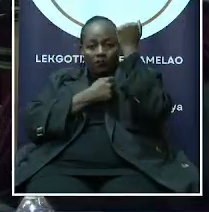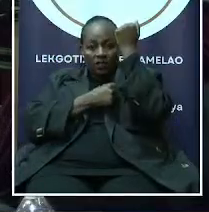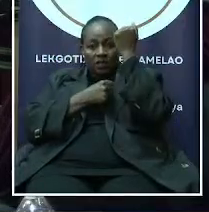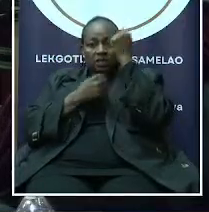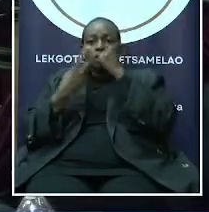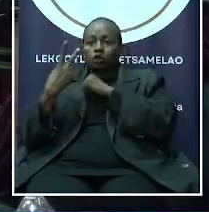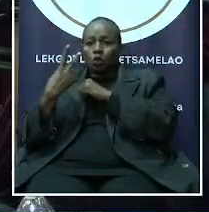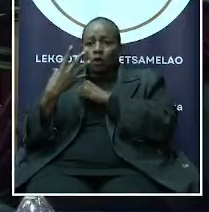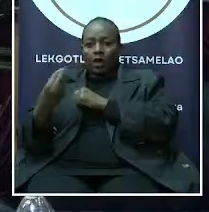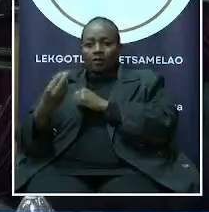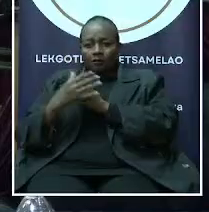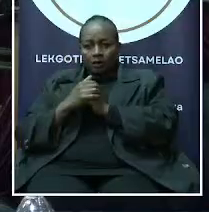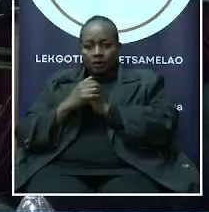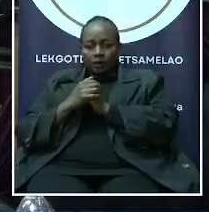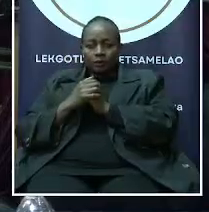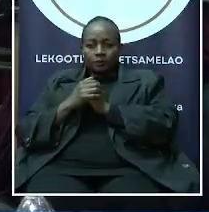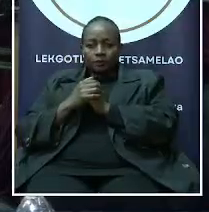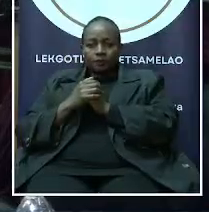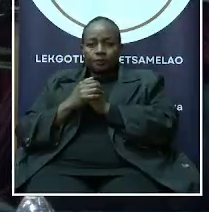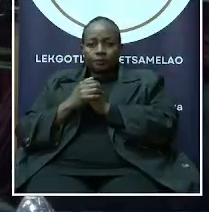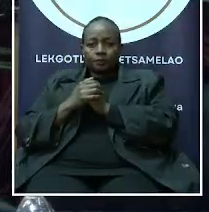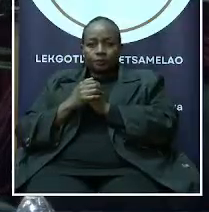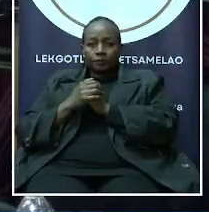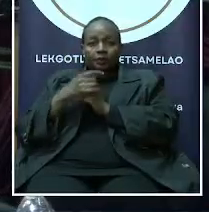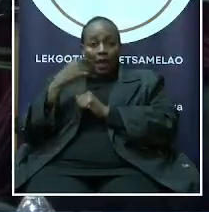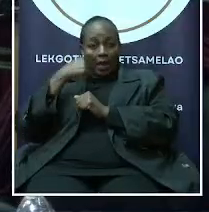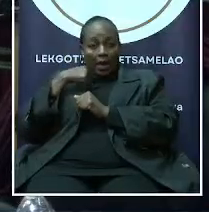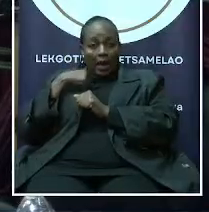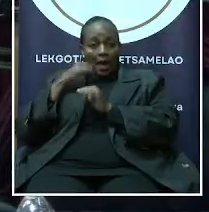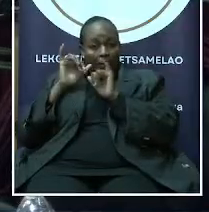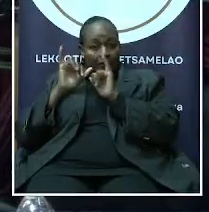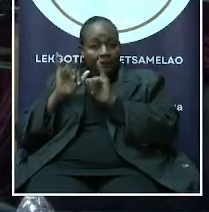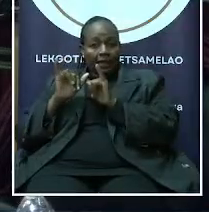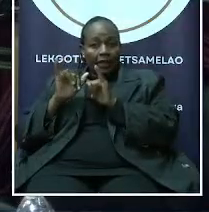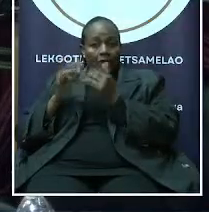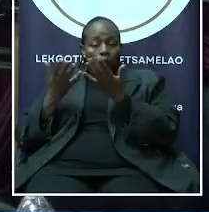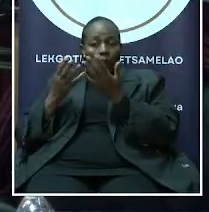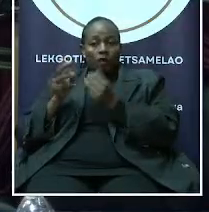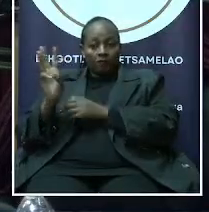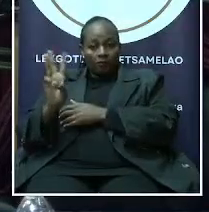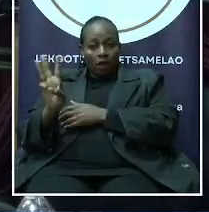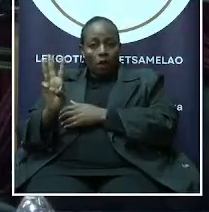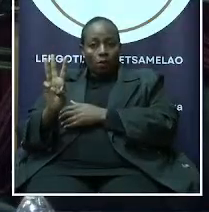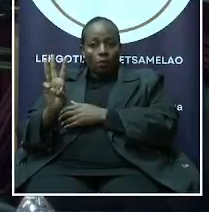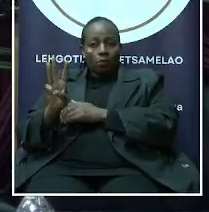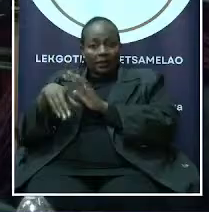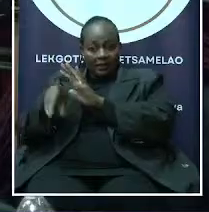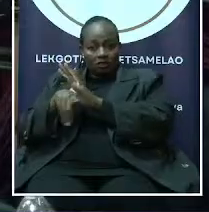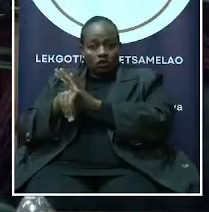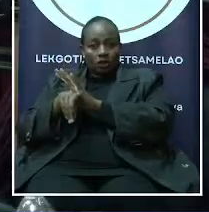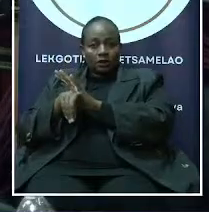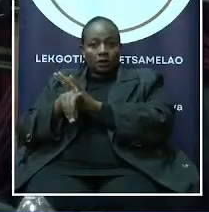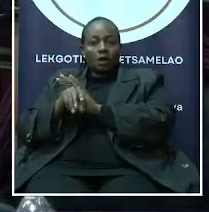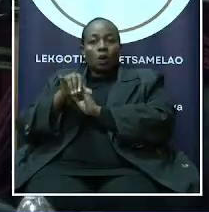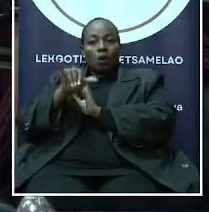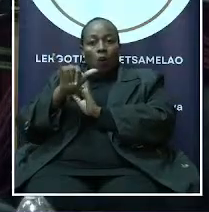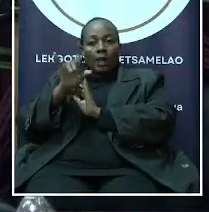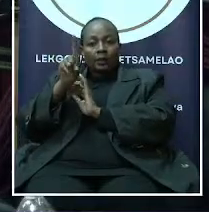officers. I am a full resident in Lejwele-Putswa district. We have a